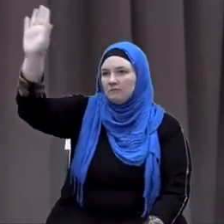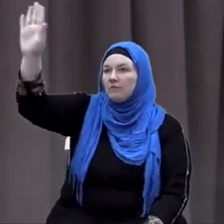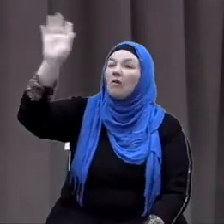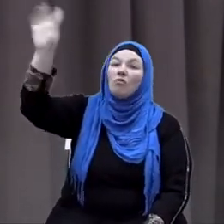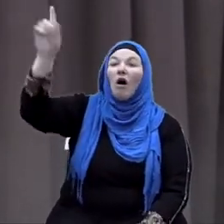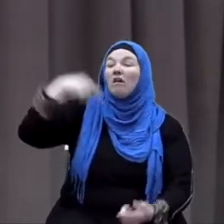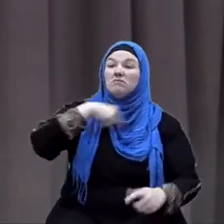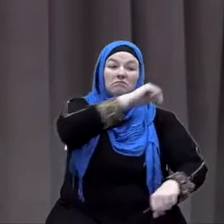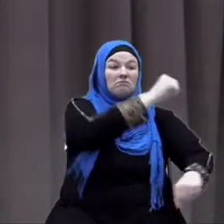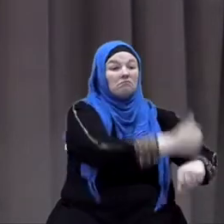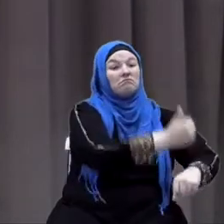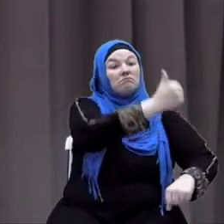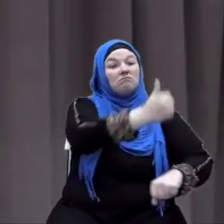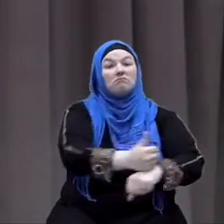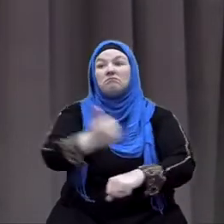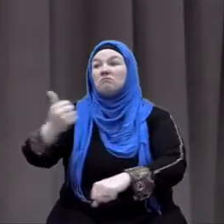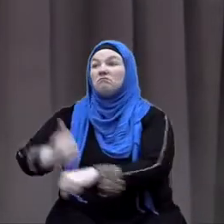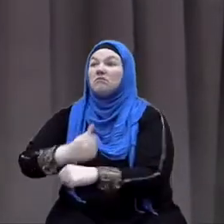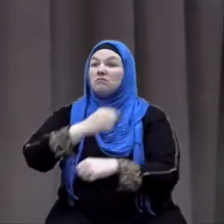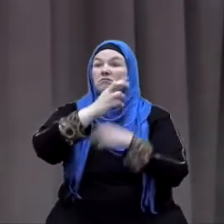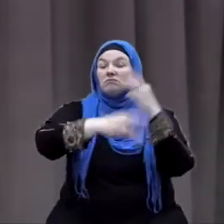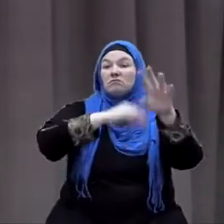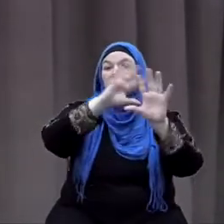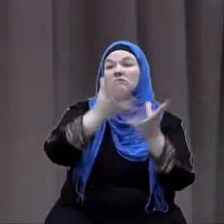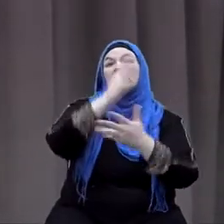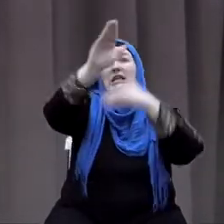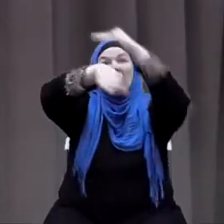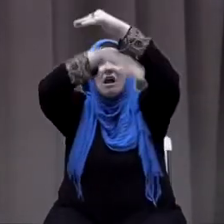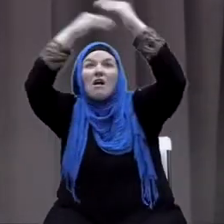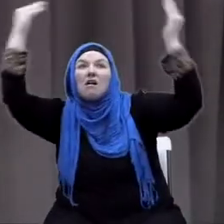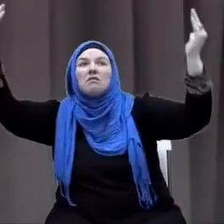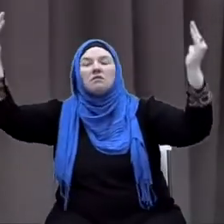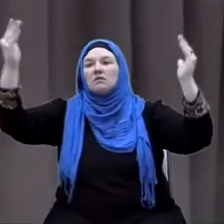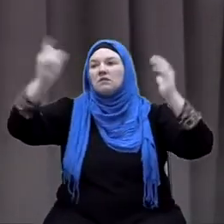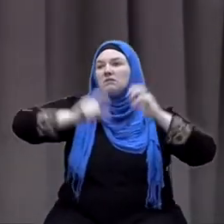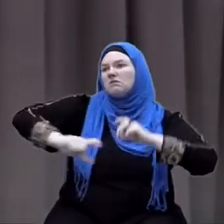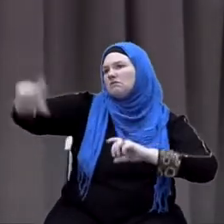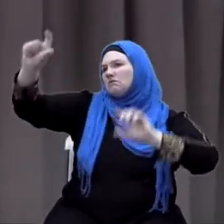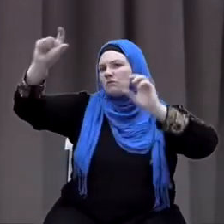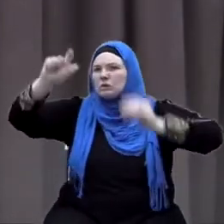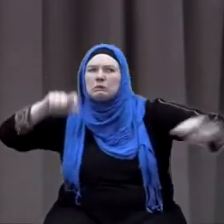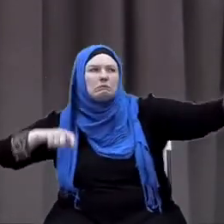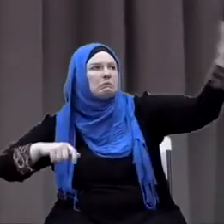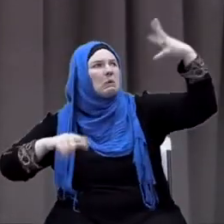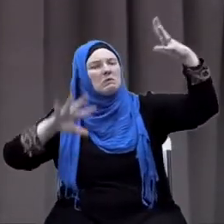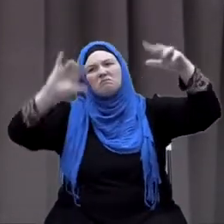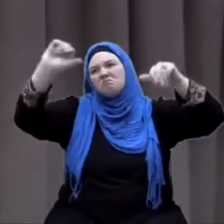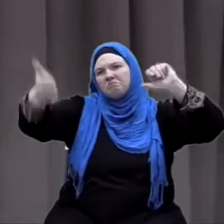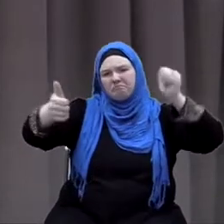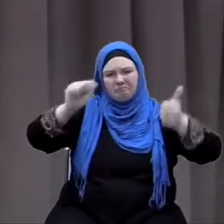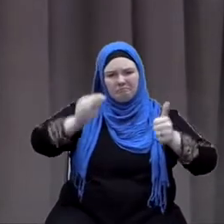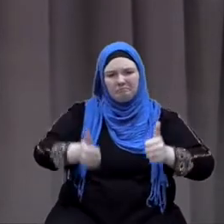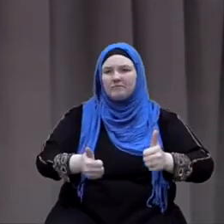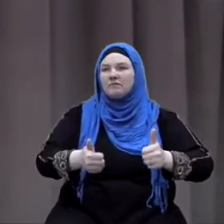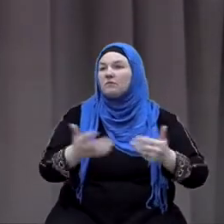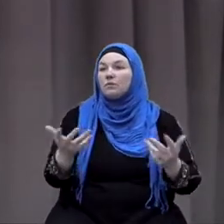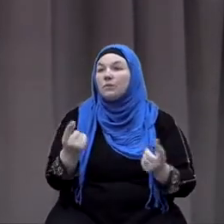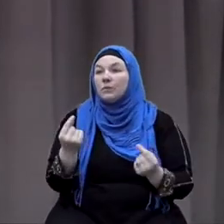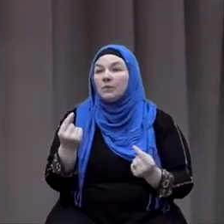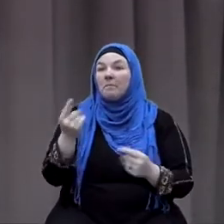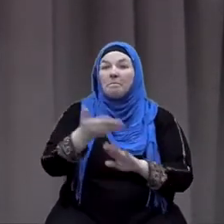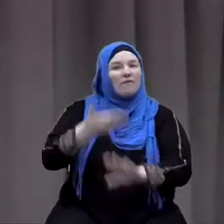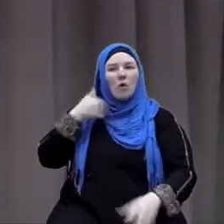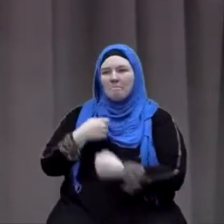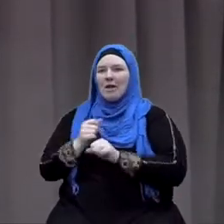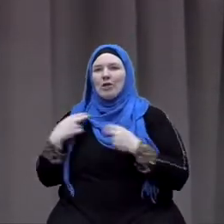Allah had all the means to create the heavens and the earth and to set them up to serve our